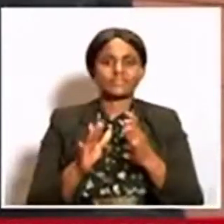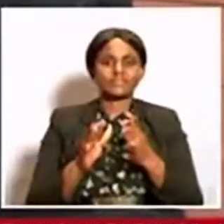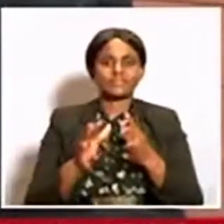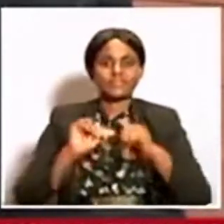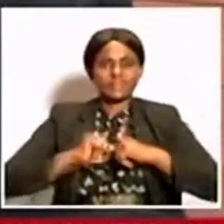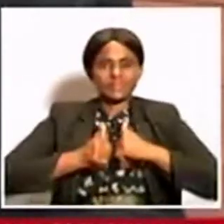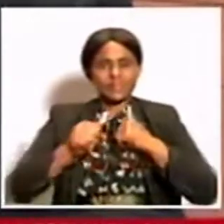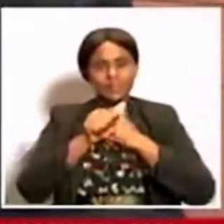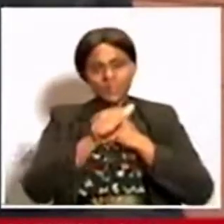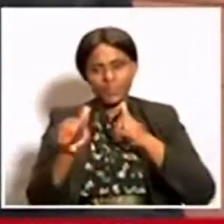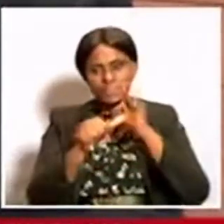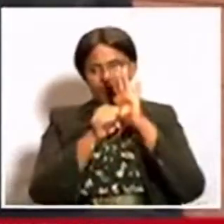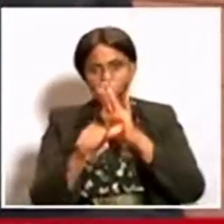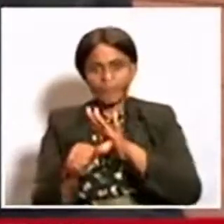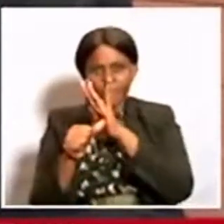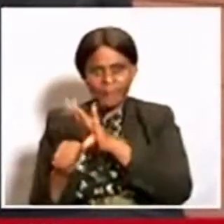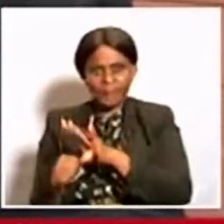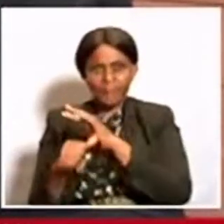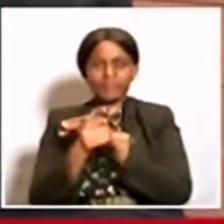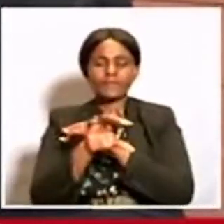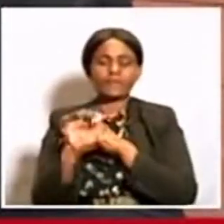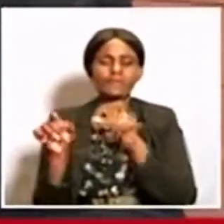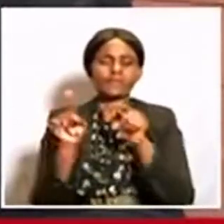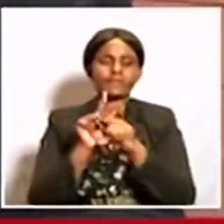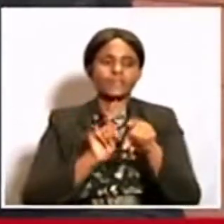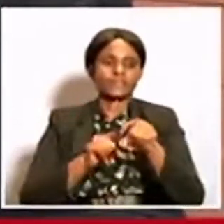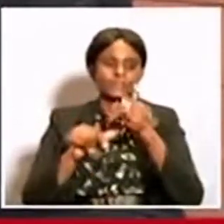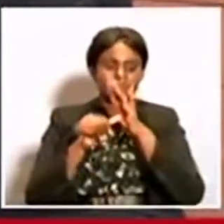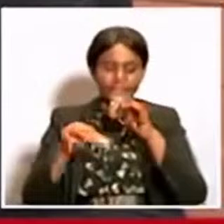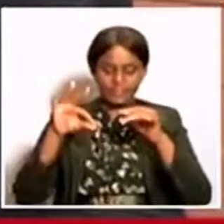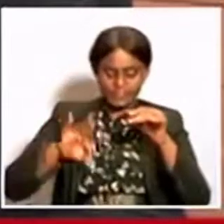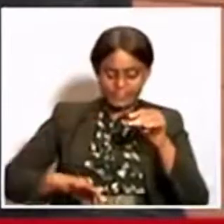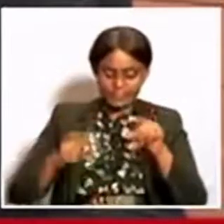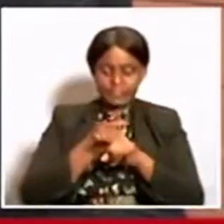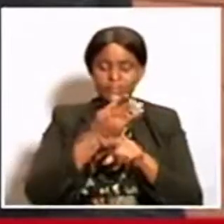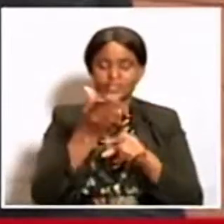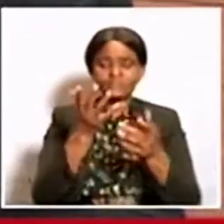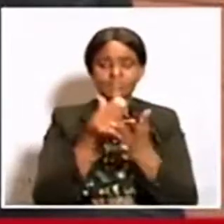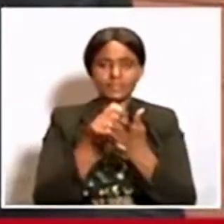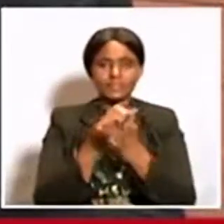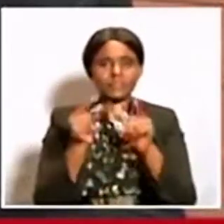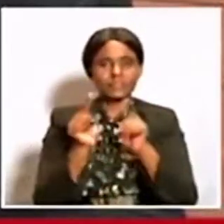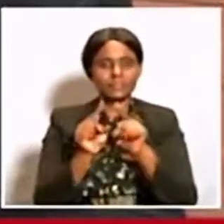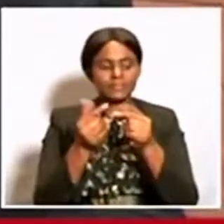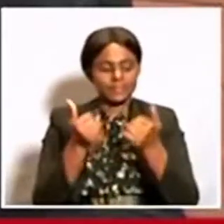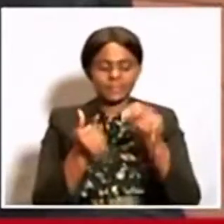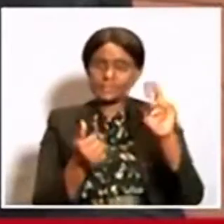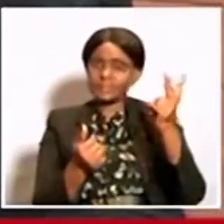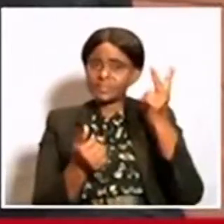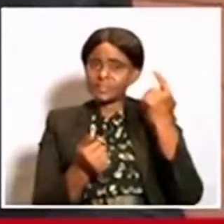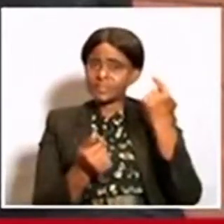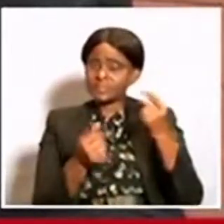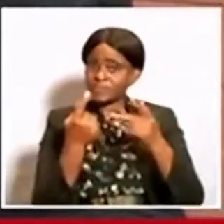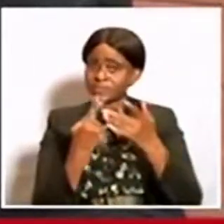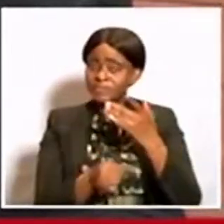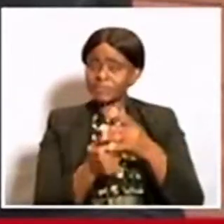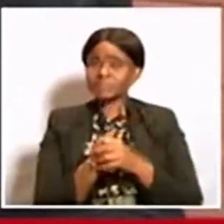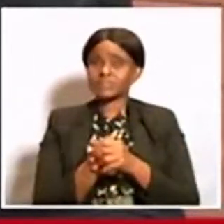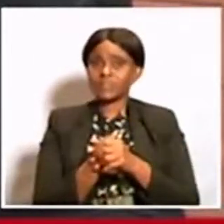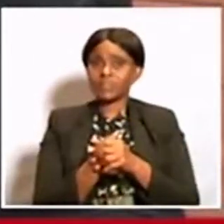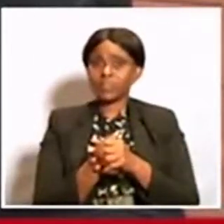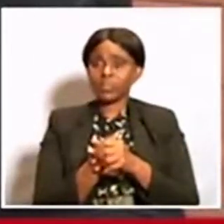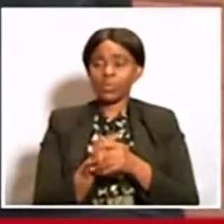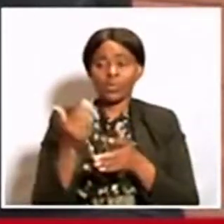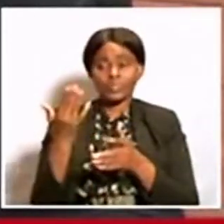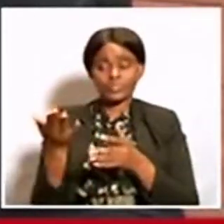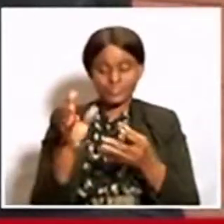we are denying an opportunity to our children to benefit from these grants. And the second one is that